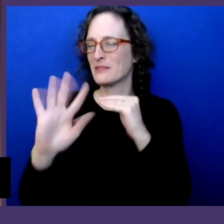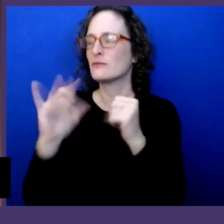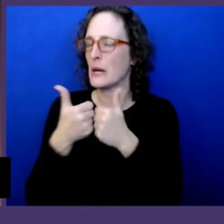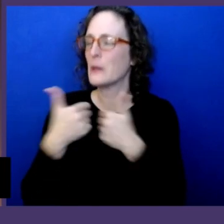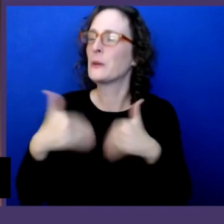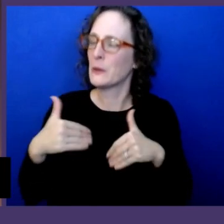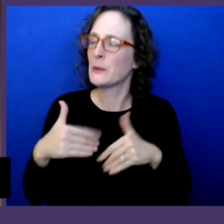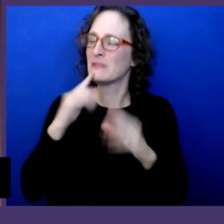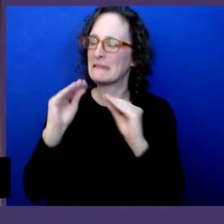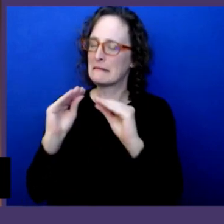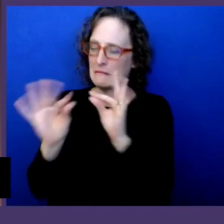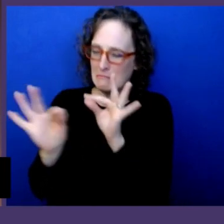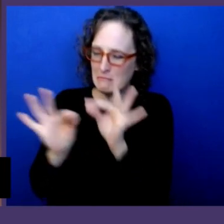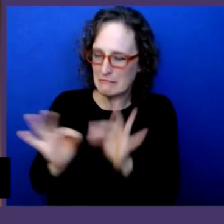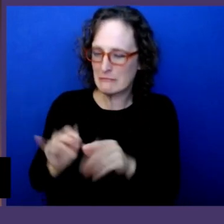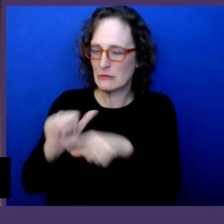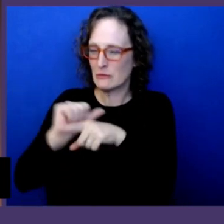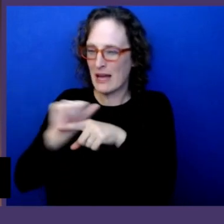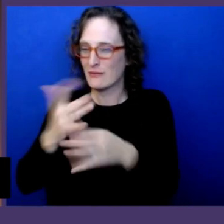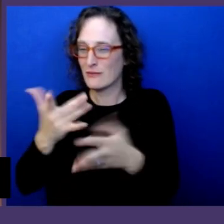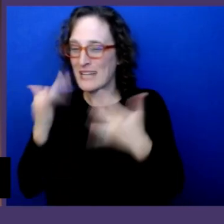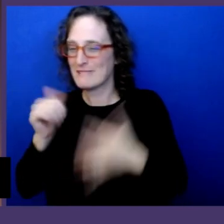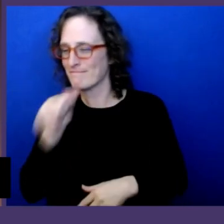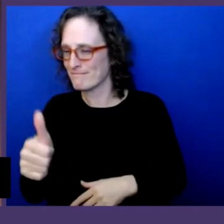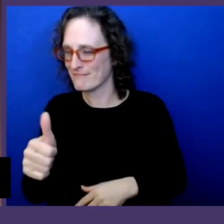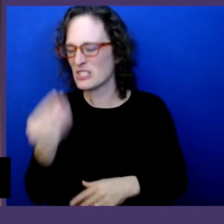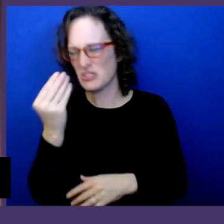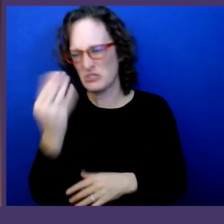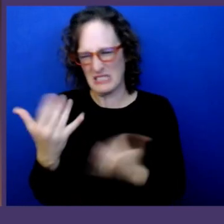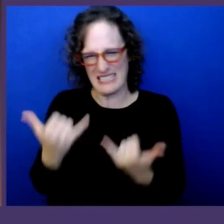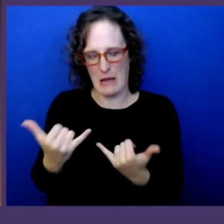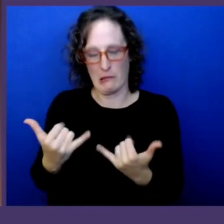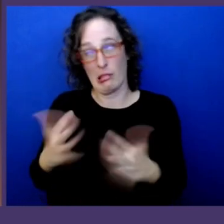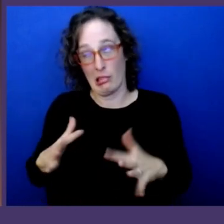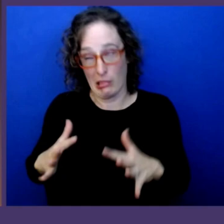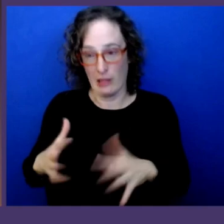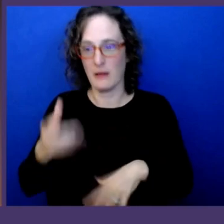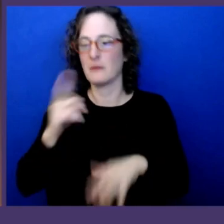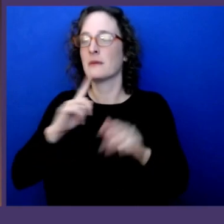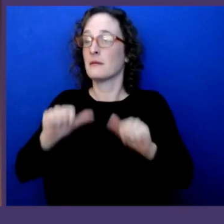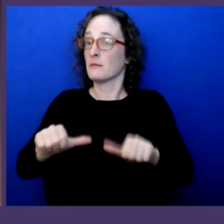now, and is also potentially likely also to change pretty rapidly still.